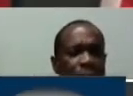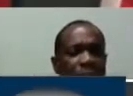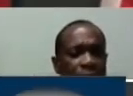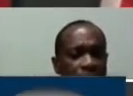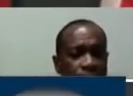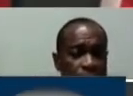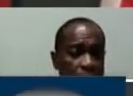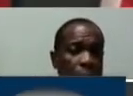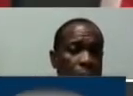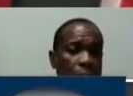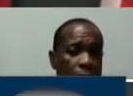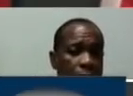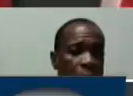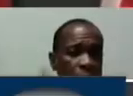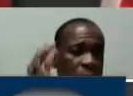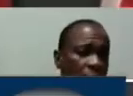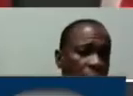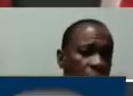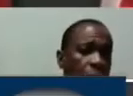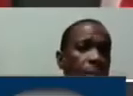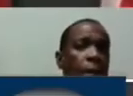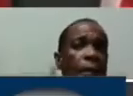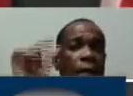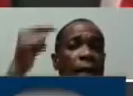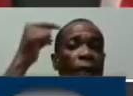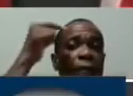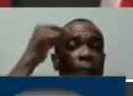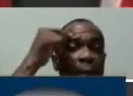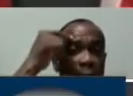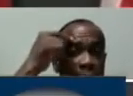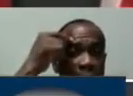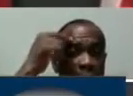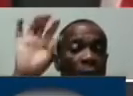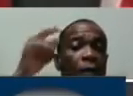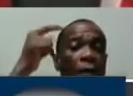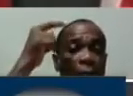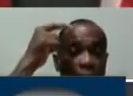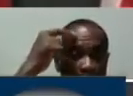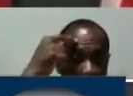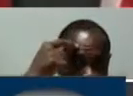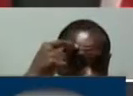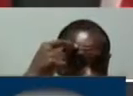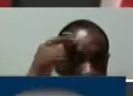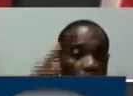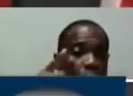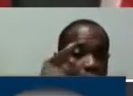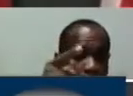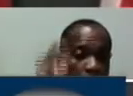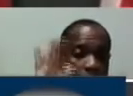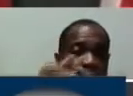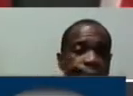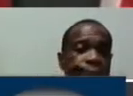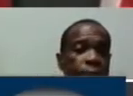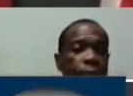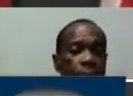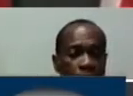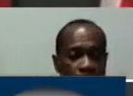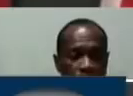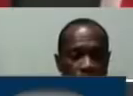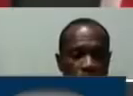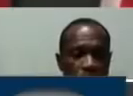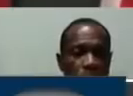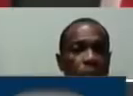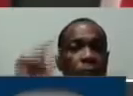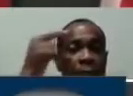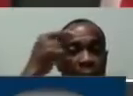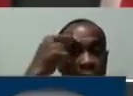government's workplace is going to change. It is the intention of the government, come